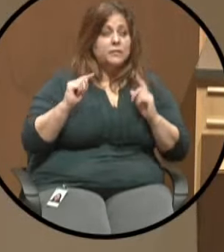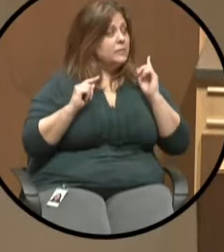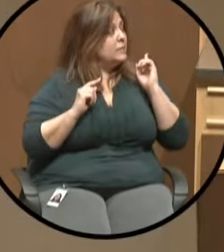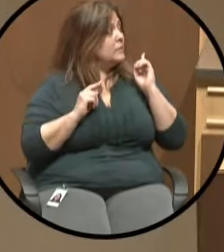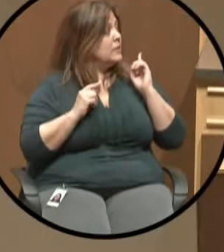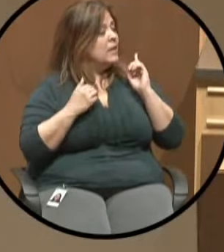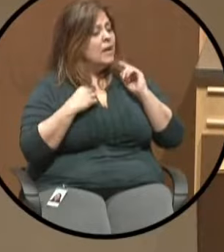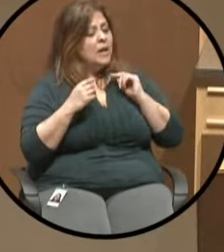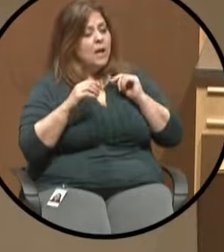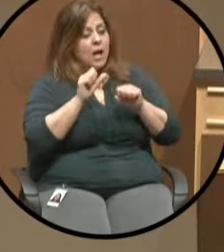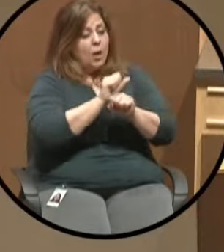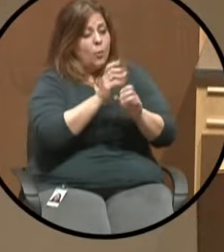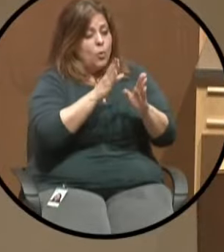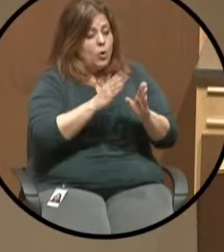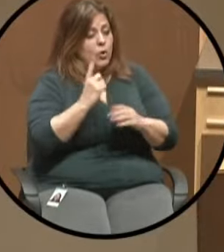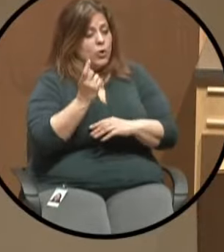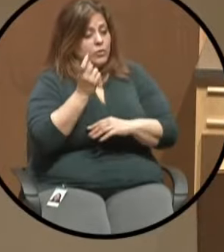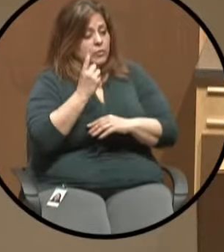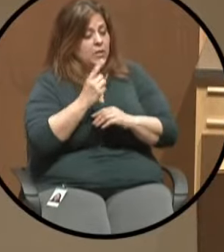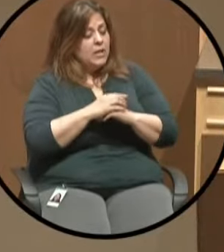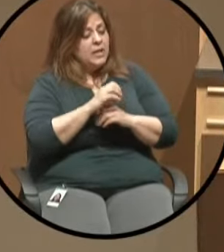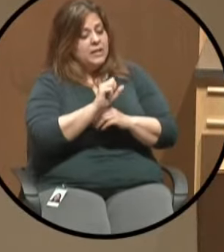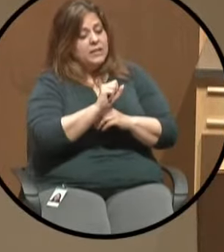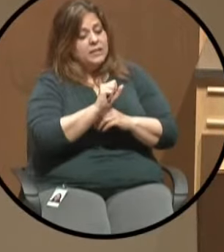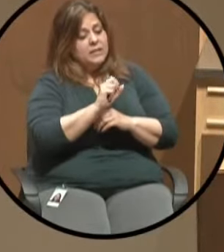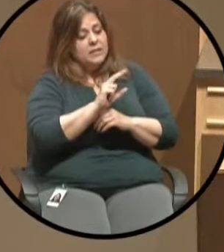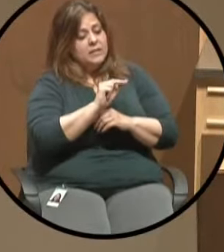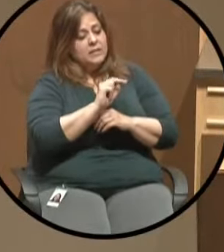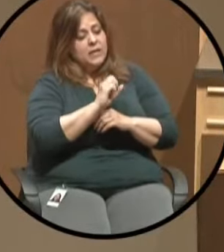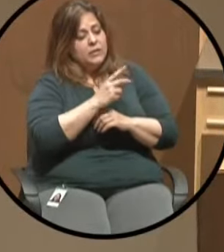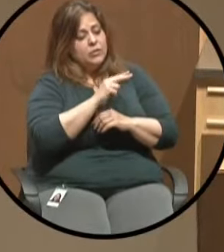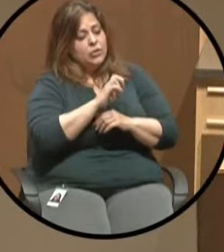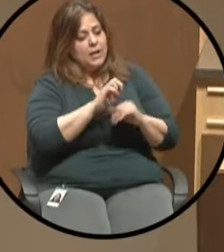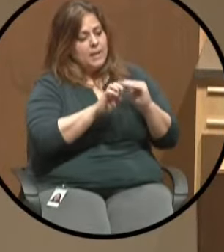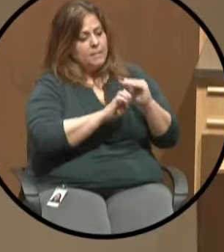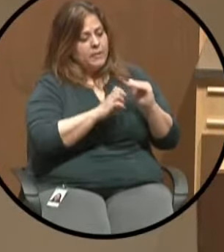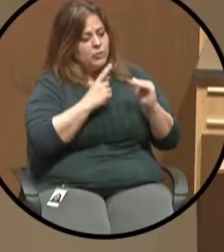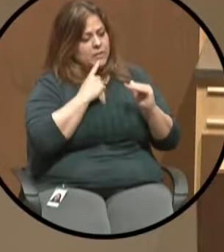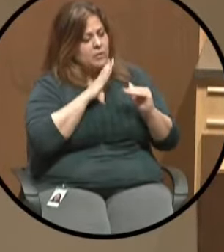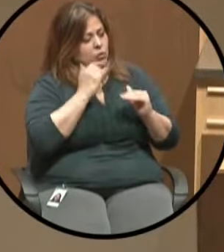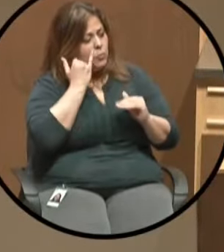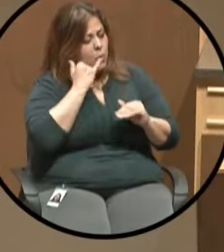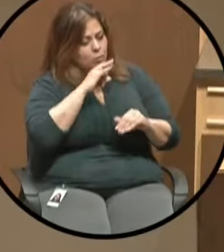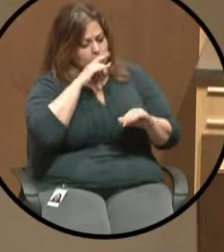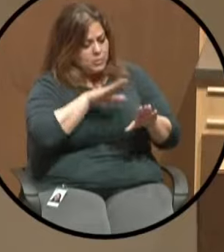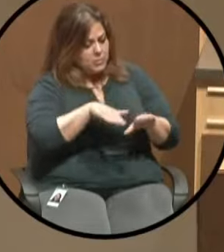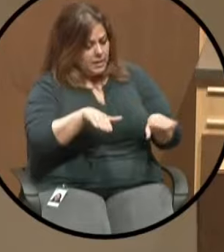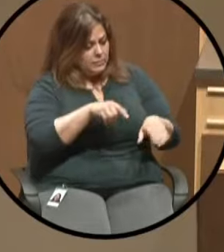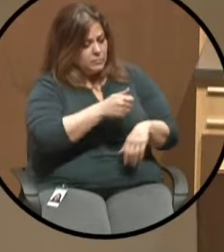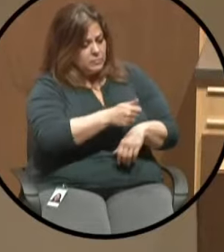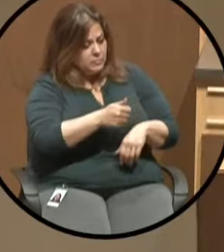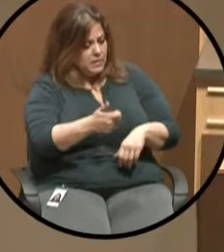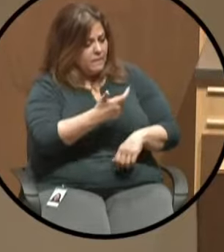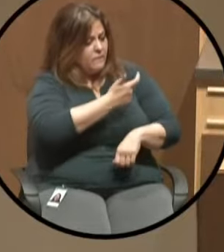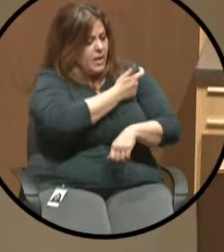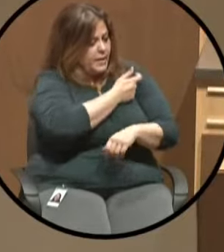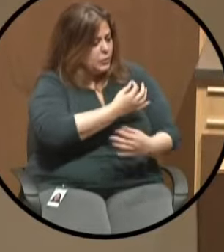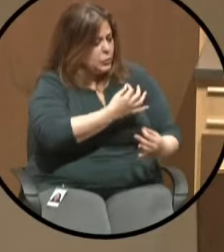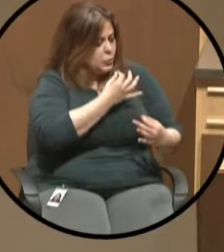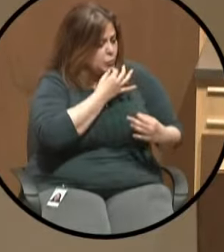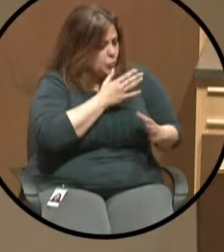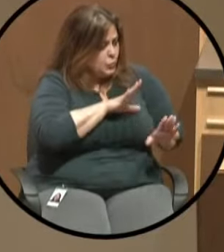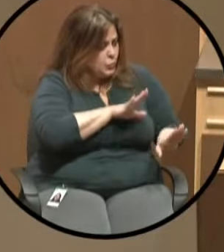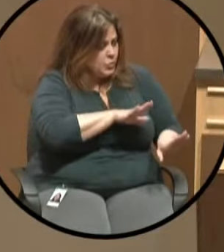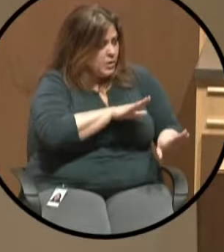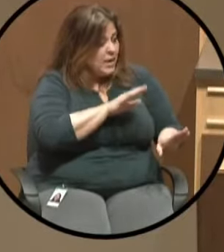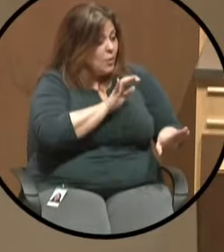question from an employee. Kelly from Sunshine Elementary School said, if children began getting the COVID-19 vaccine soon, would we